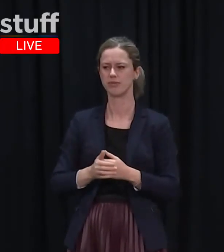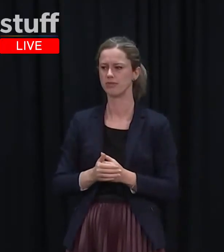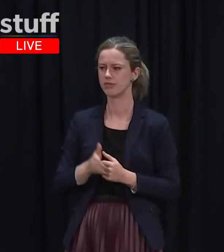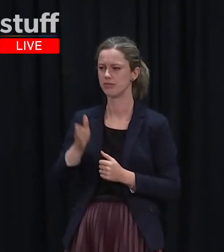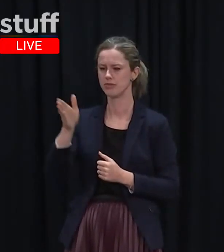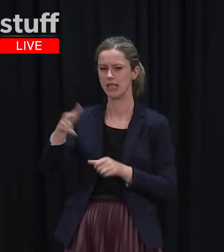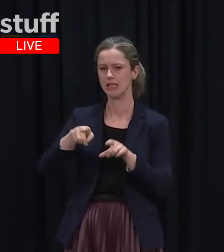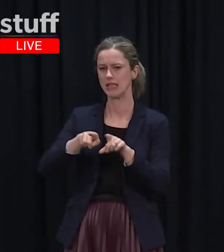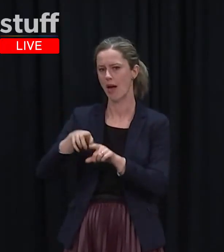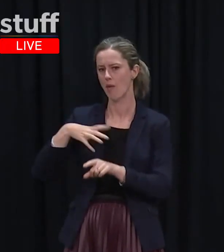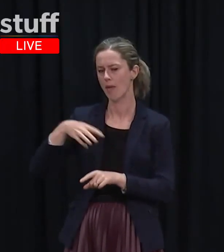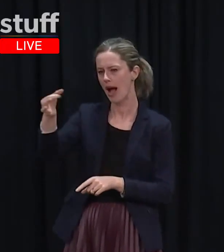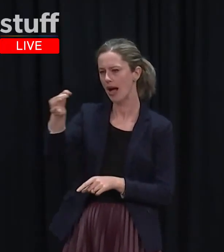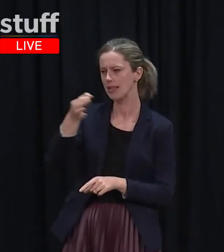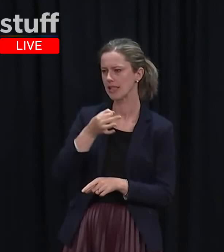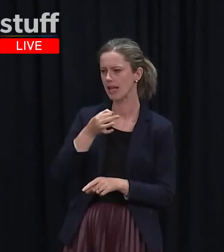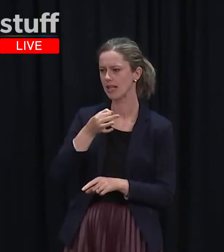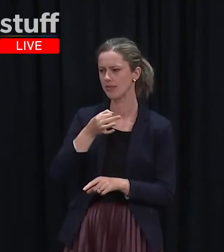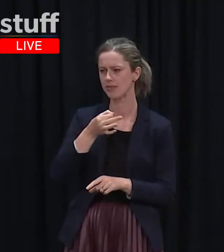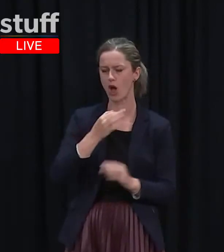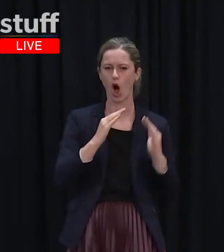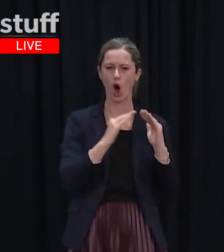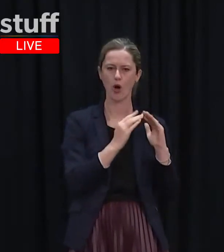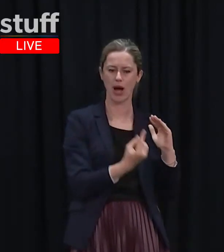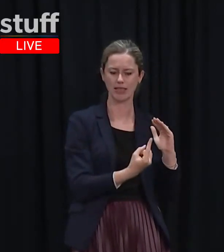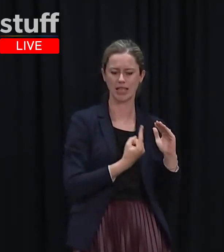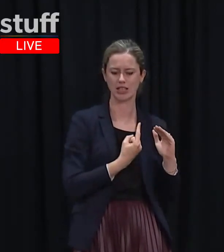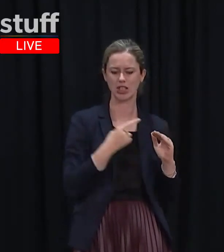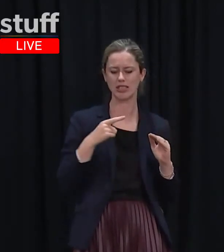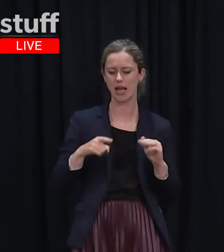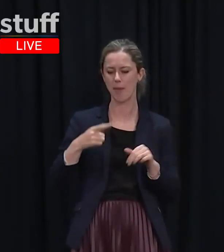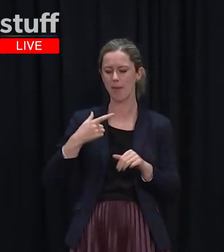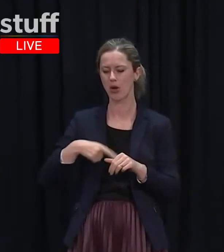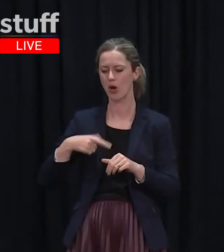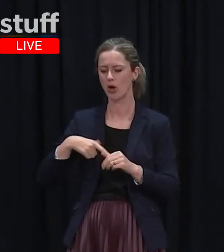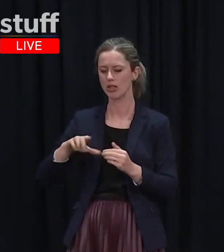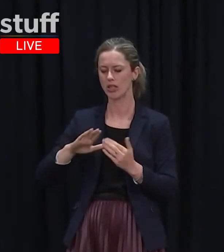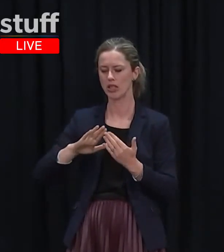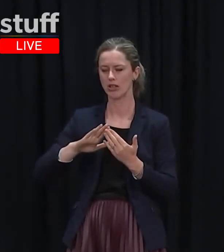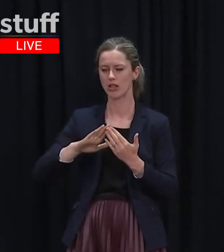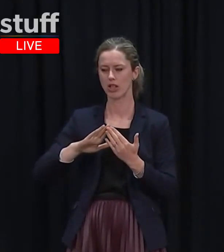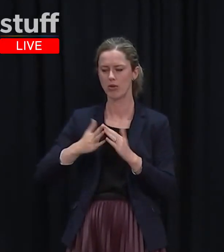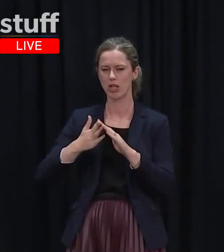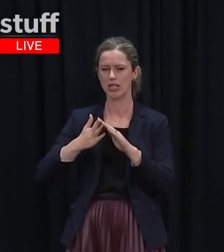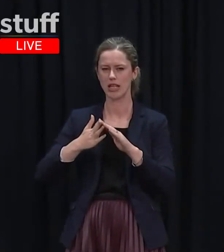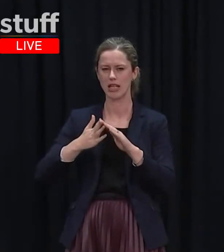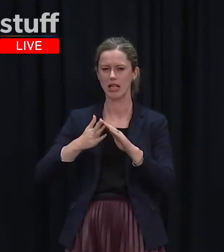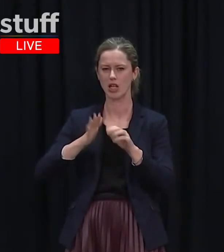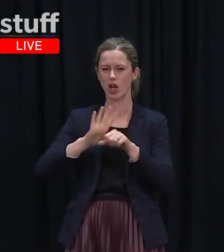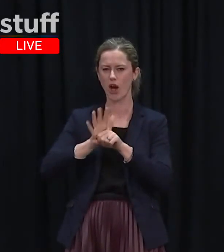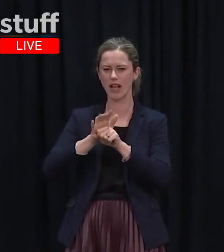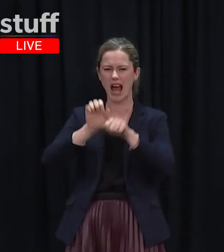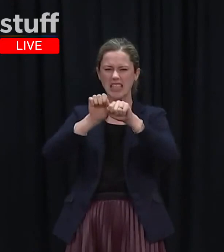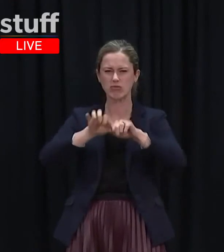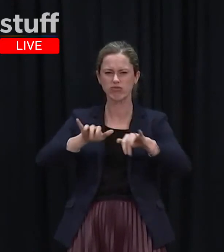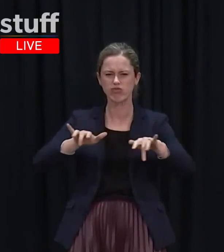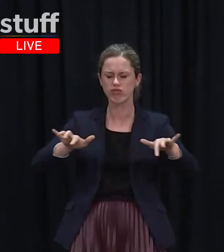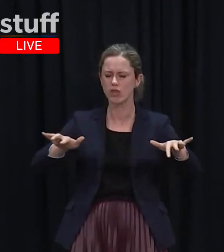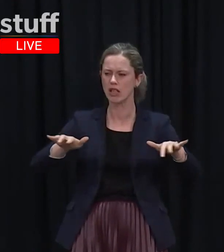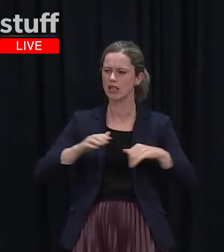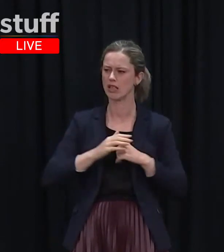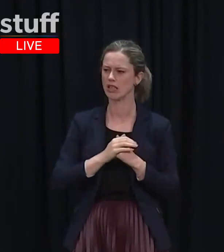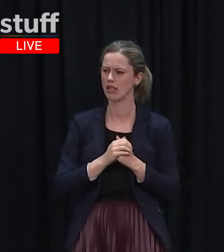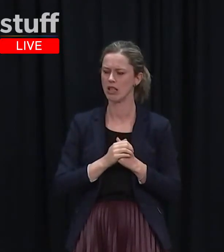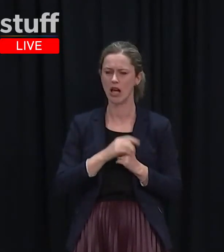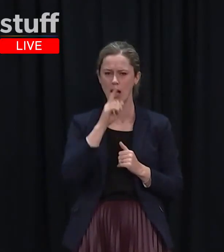also reflect, I guess, the sort of spread of communities as well. I mean, are you able to say